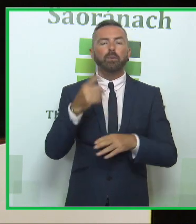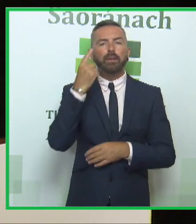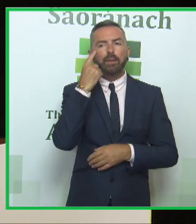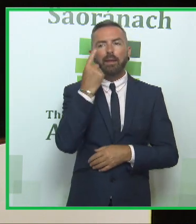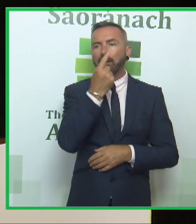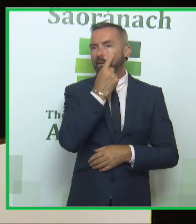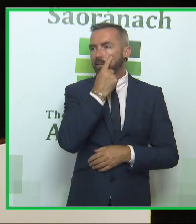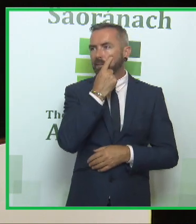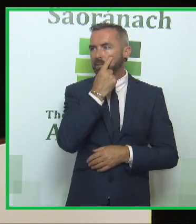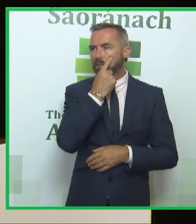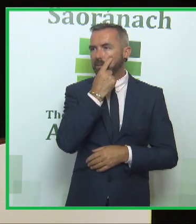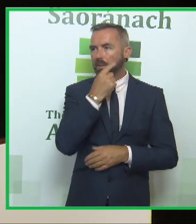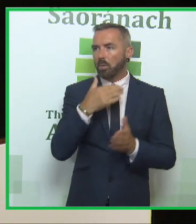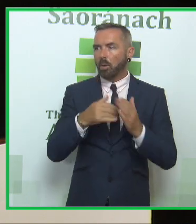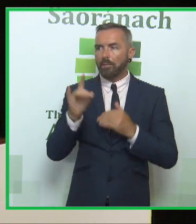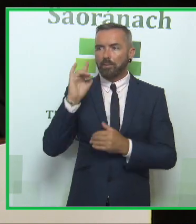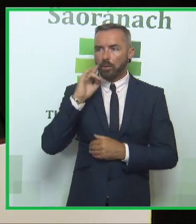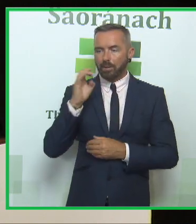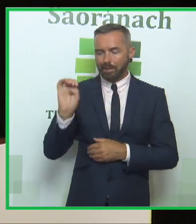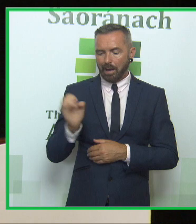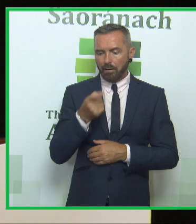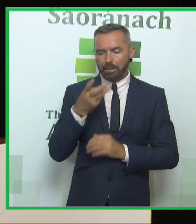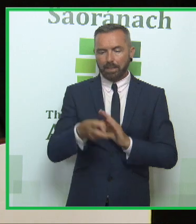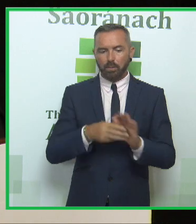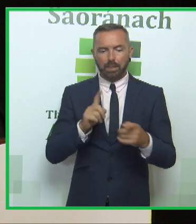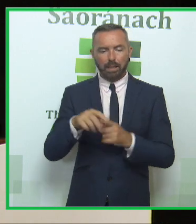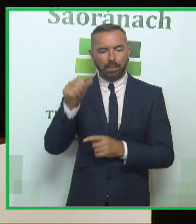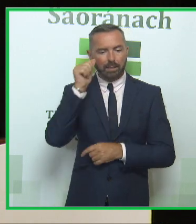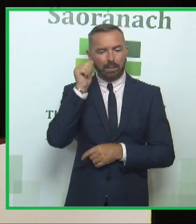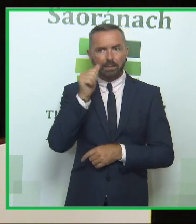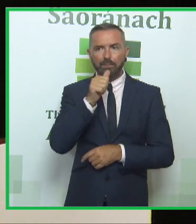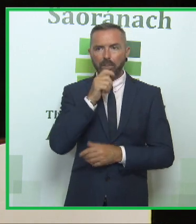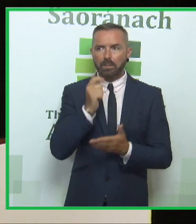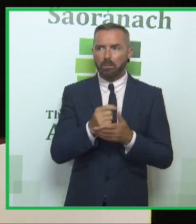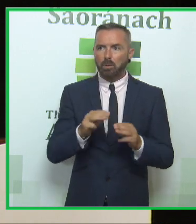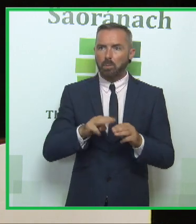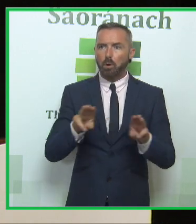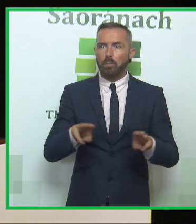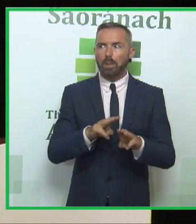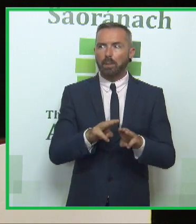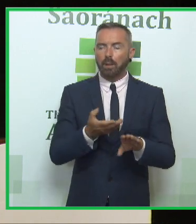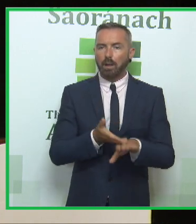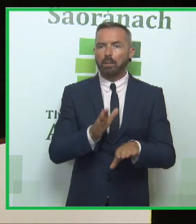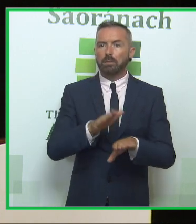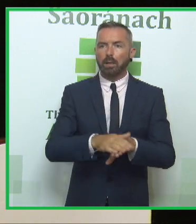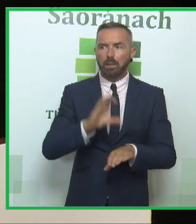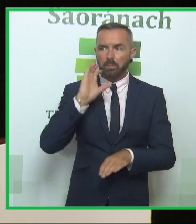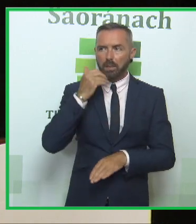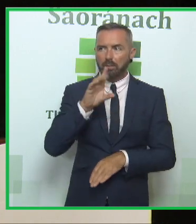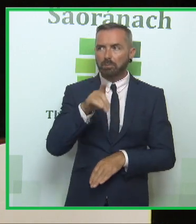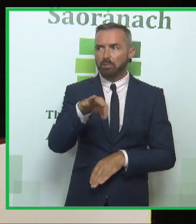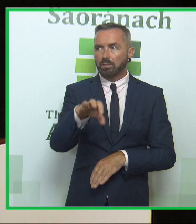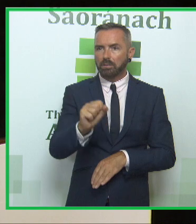that we heard earlier this week and we heard yesterday for the first time, more people are dying through drugs. A